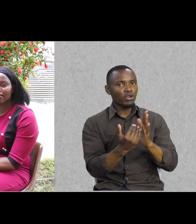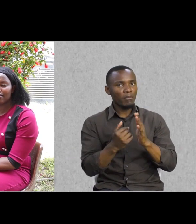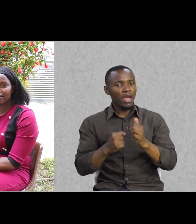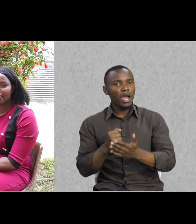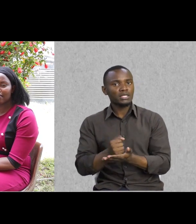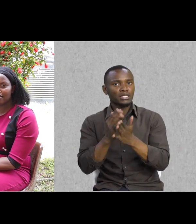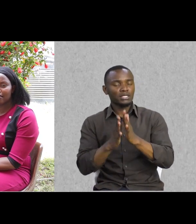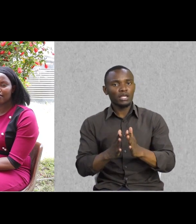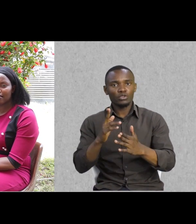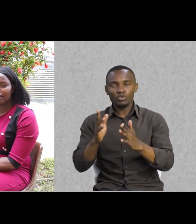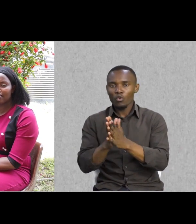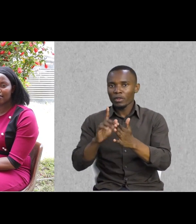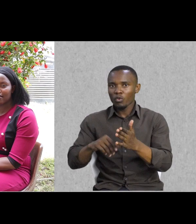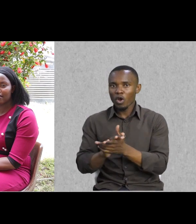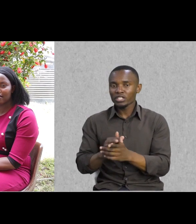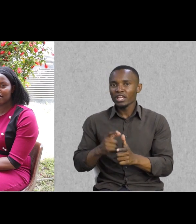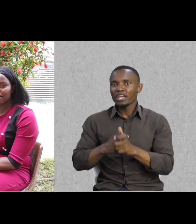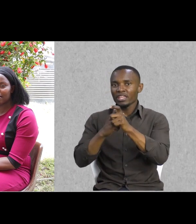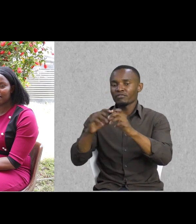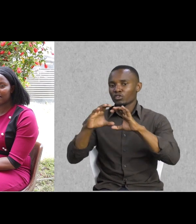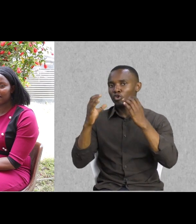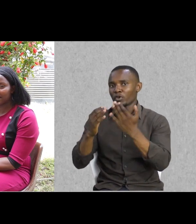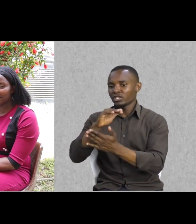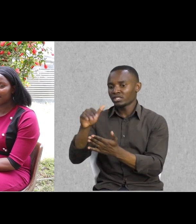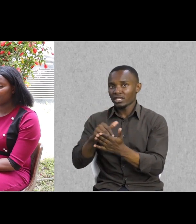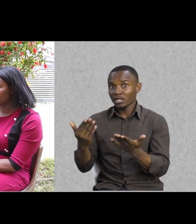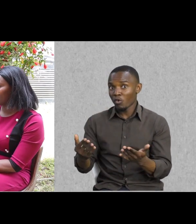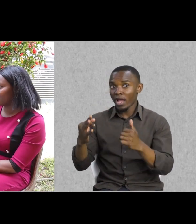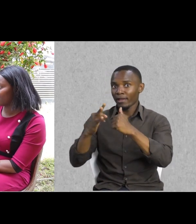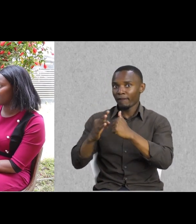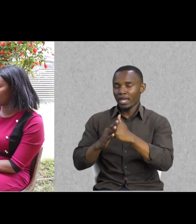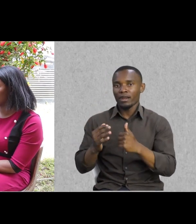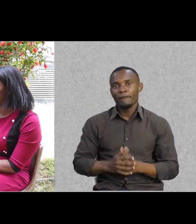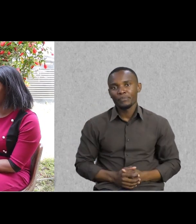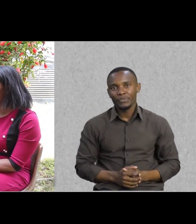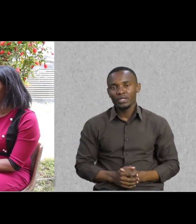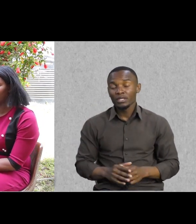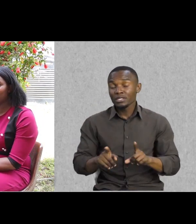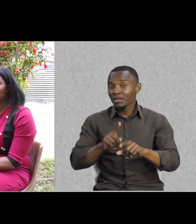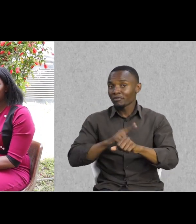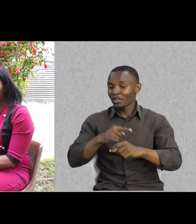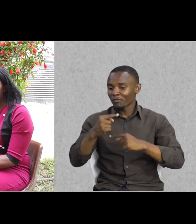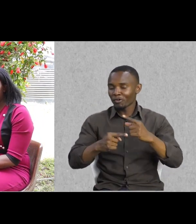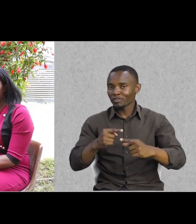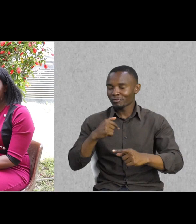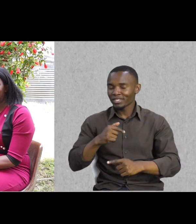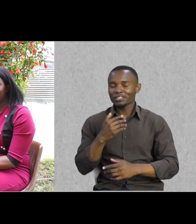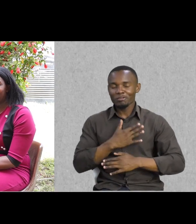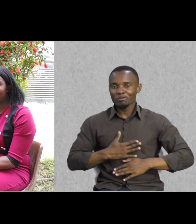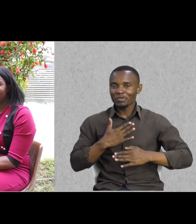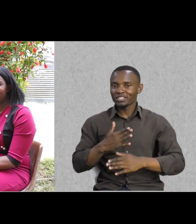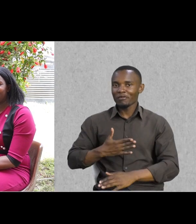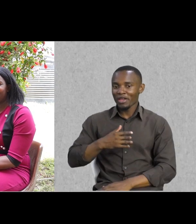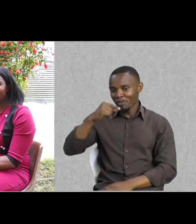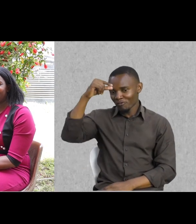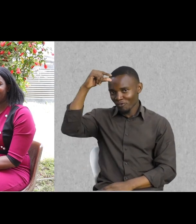Gifted Community Center, which is based in Kibera. Indeed, as we continue, it's my pleasure for